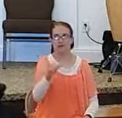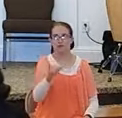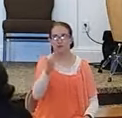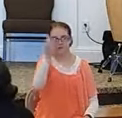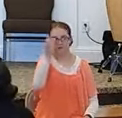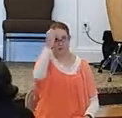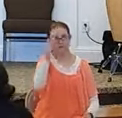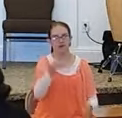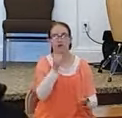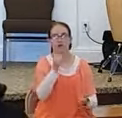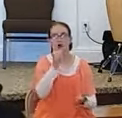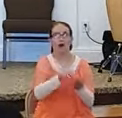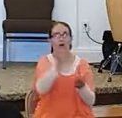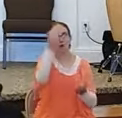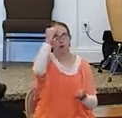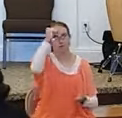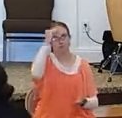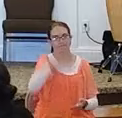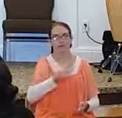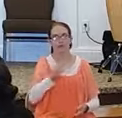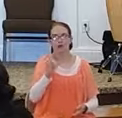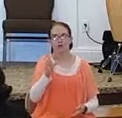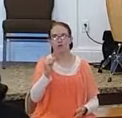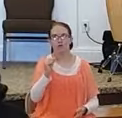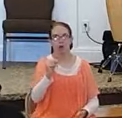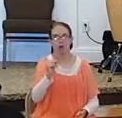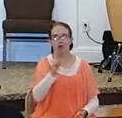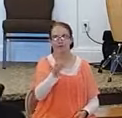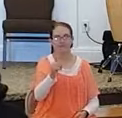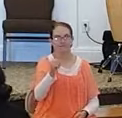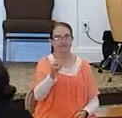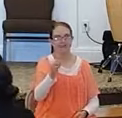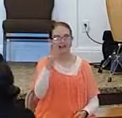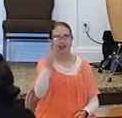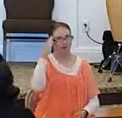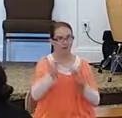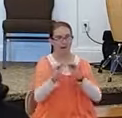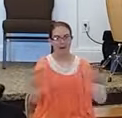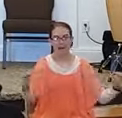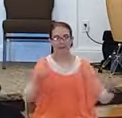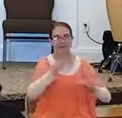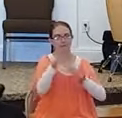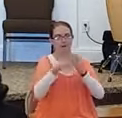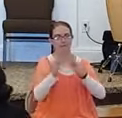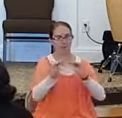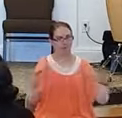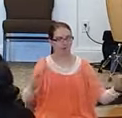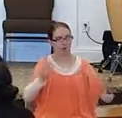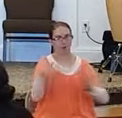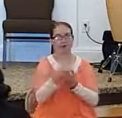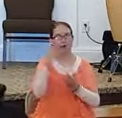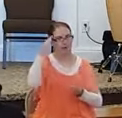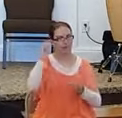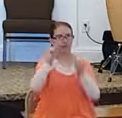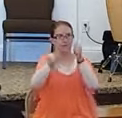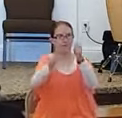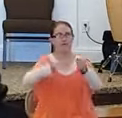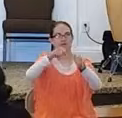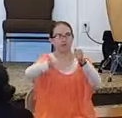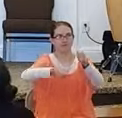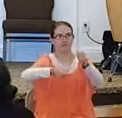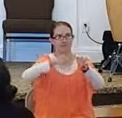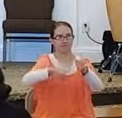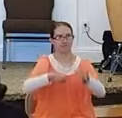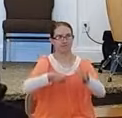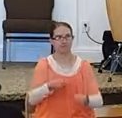men. Uh-huh. They had no real education. They didn't know nothing about nothing. All they knew was fishing.